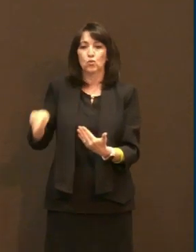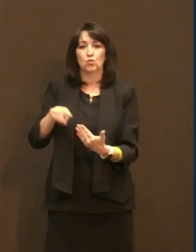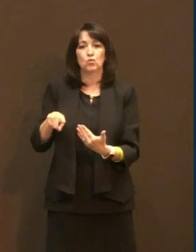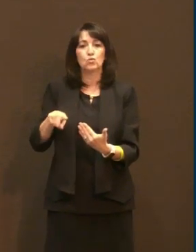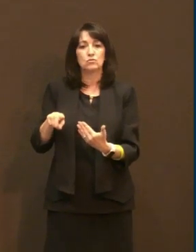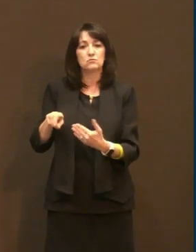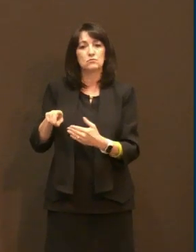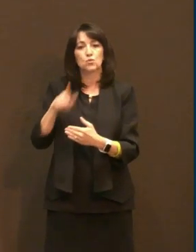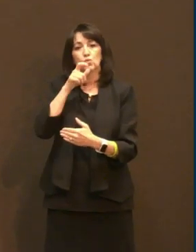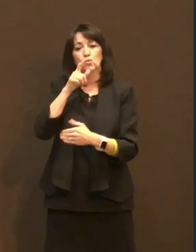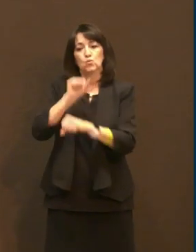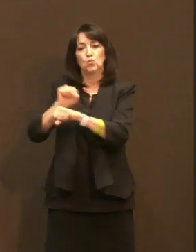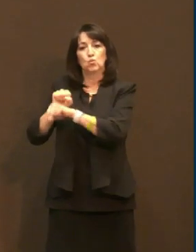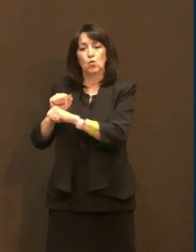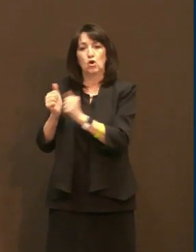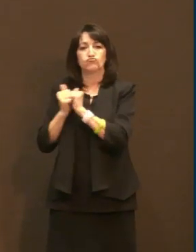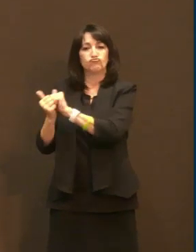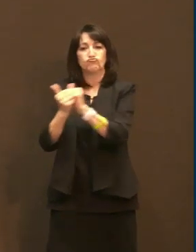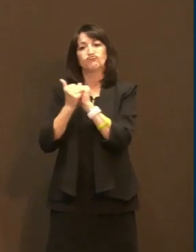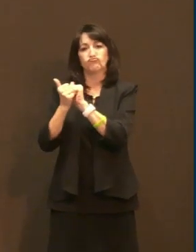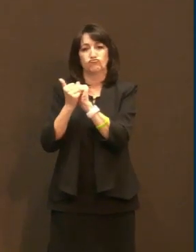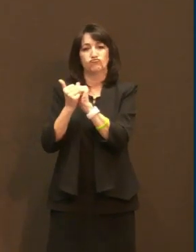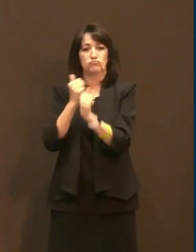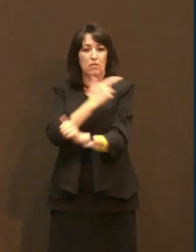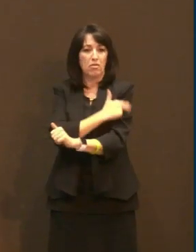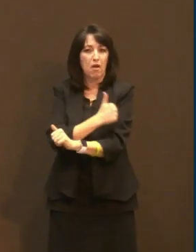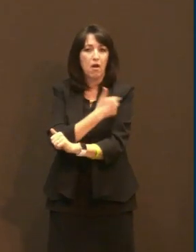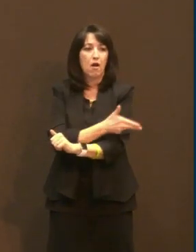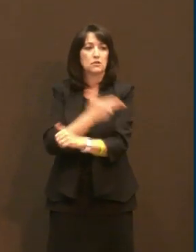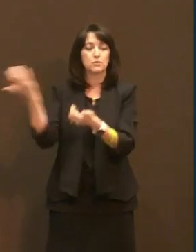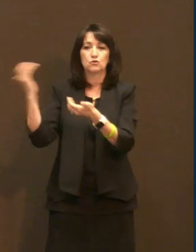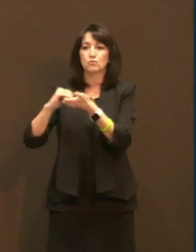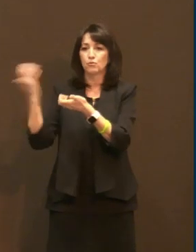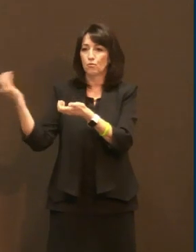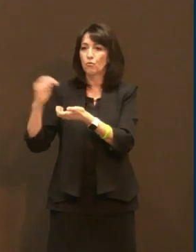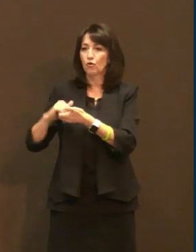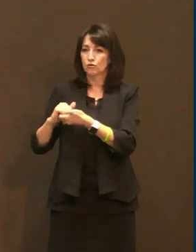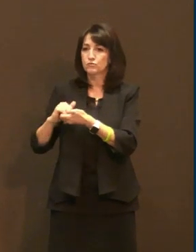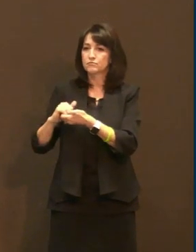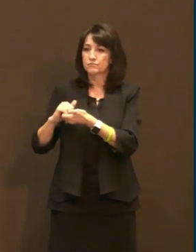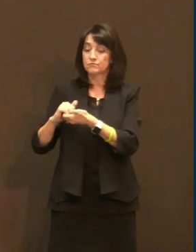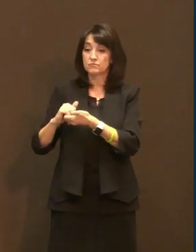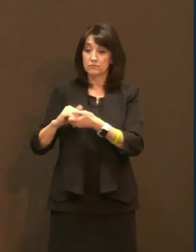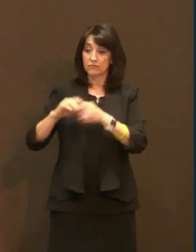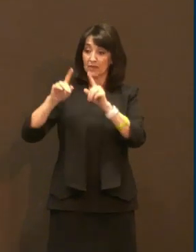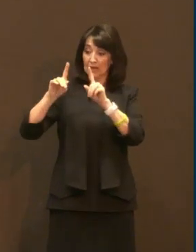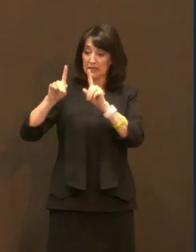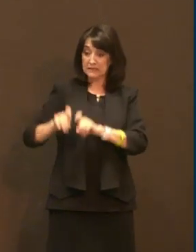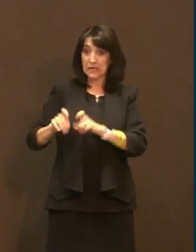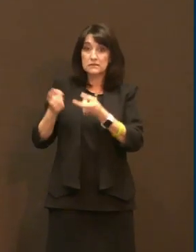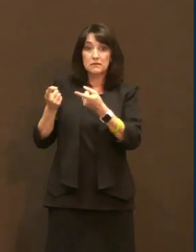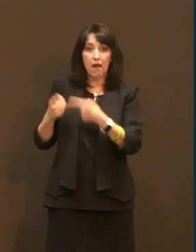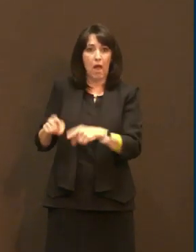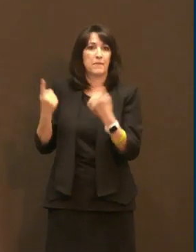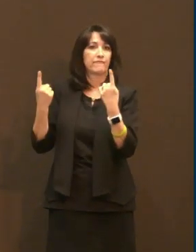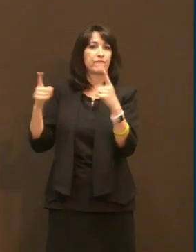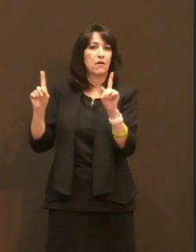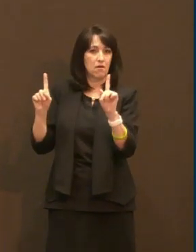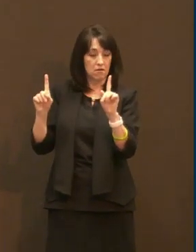in Sussex who have helped this to make this happen. I mean, not only has the testing occurred, but after